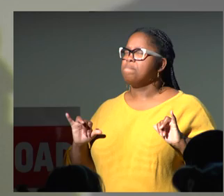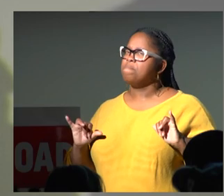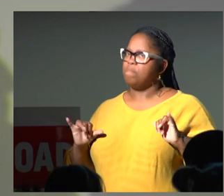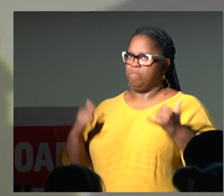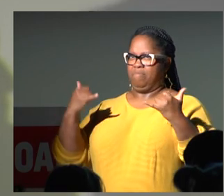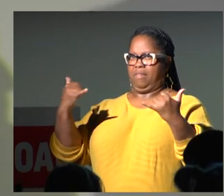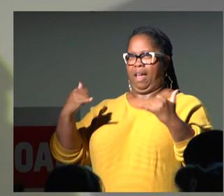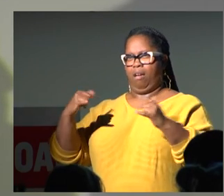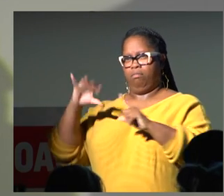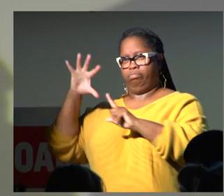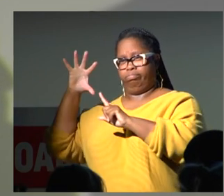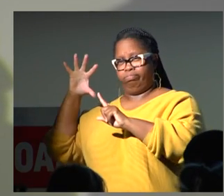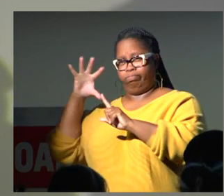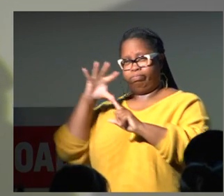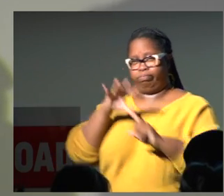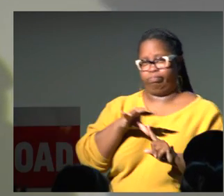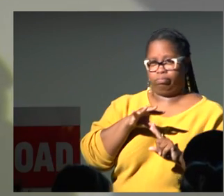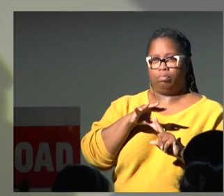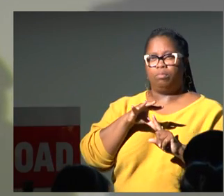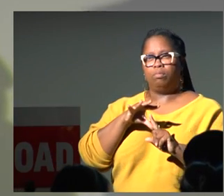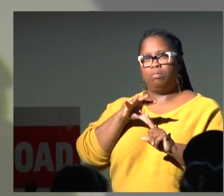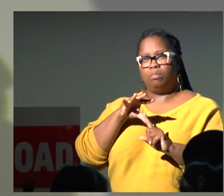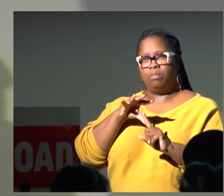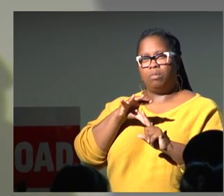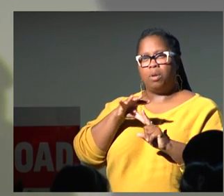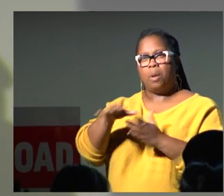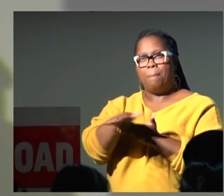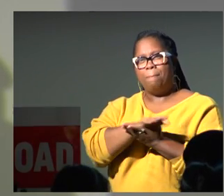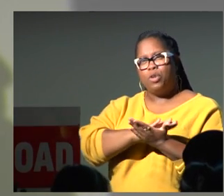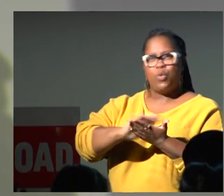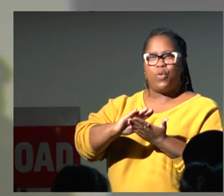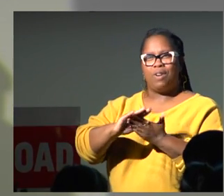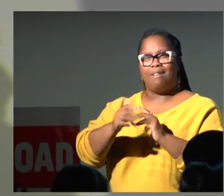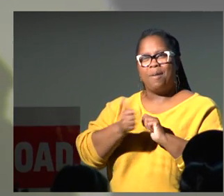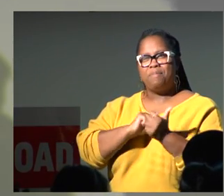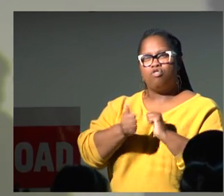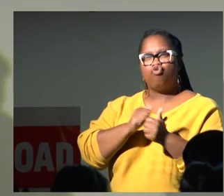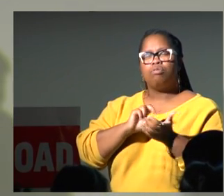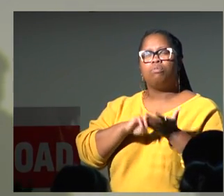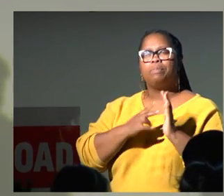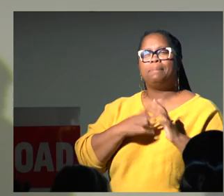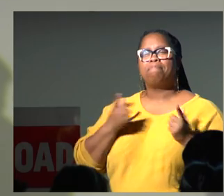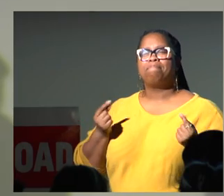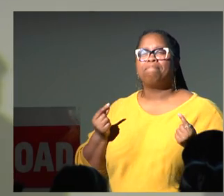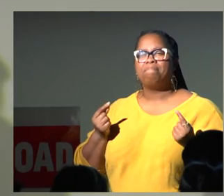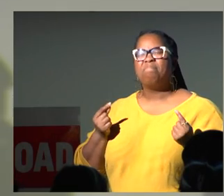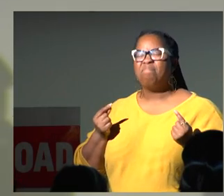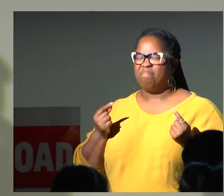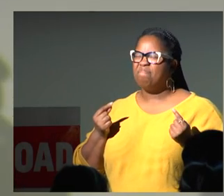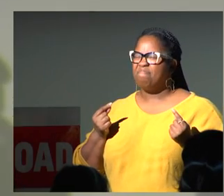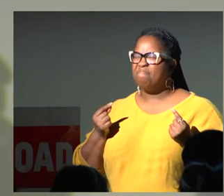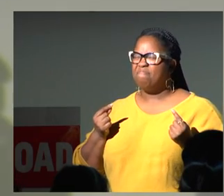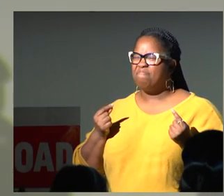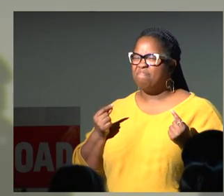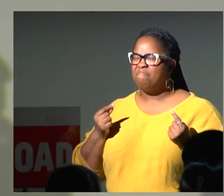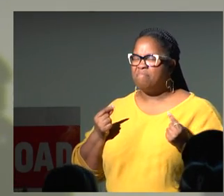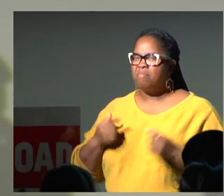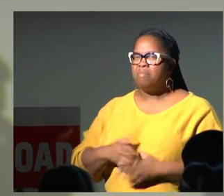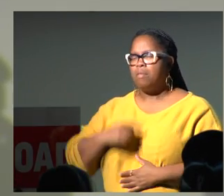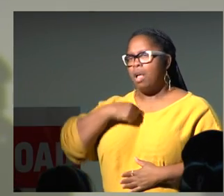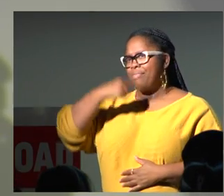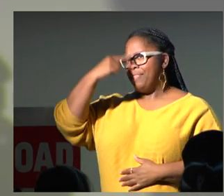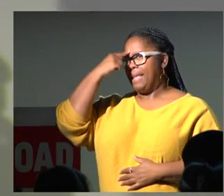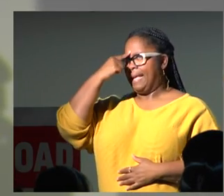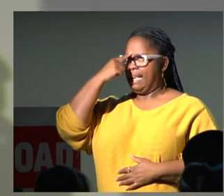the real meaning of pure competition. And I think a part